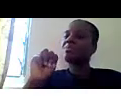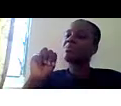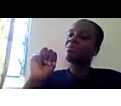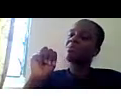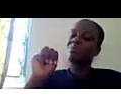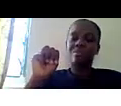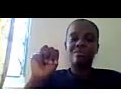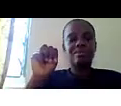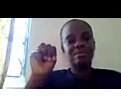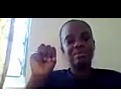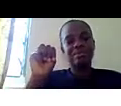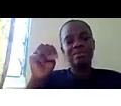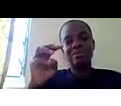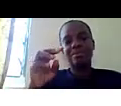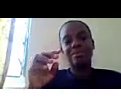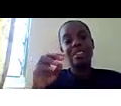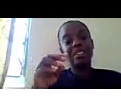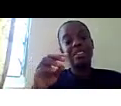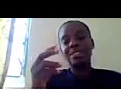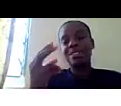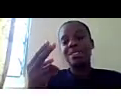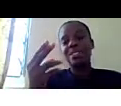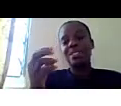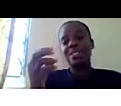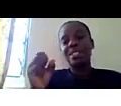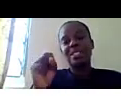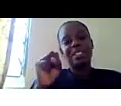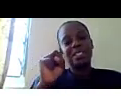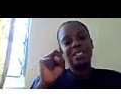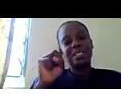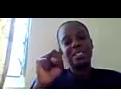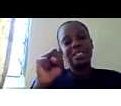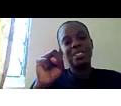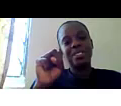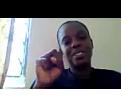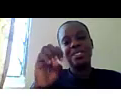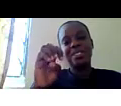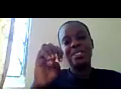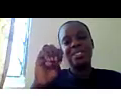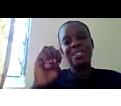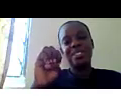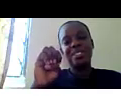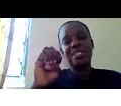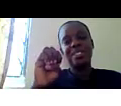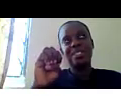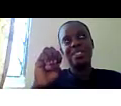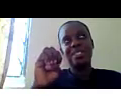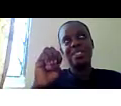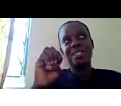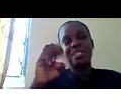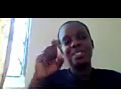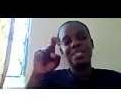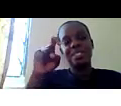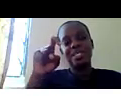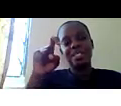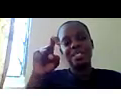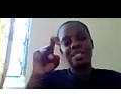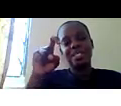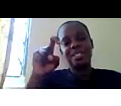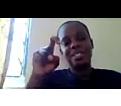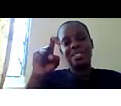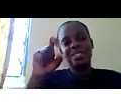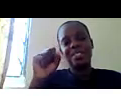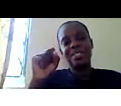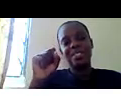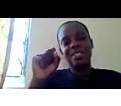it. Elenda, I see you are not. Keep spelling. Just spell.